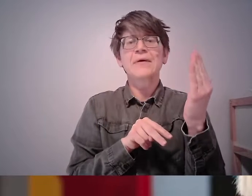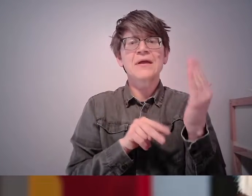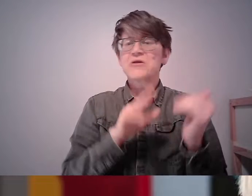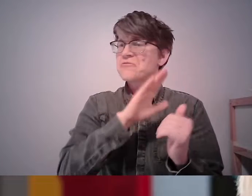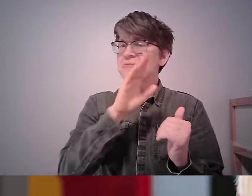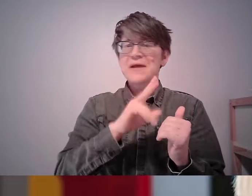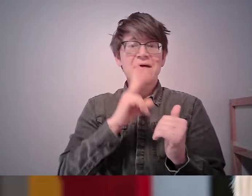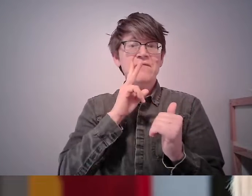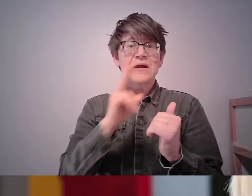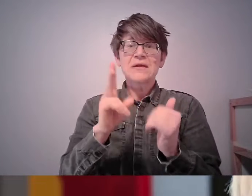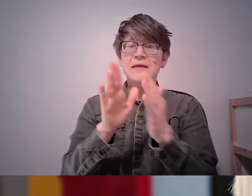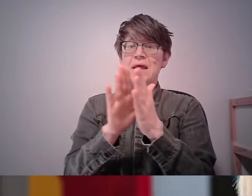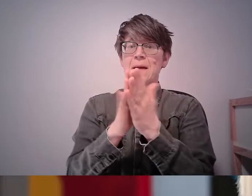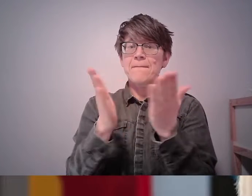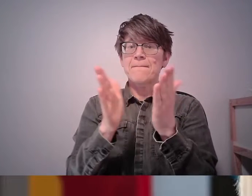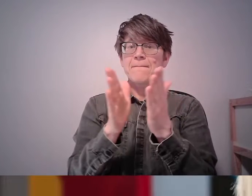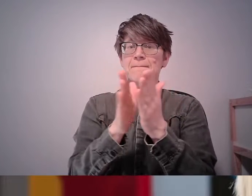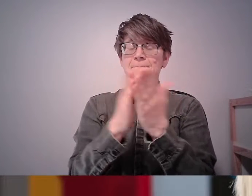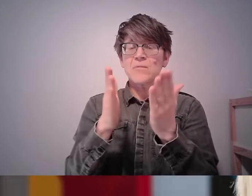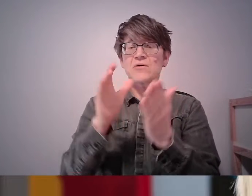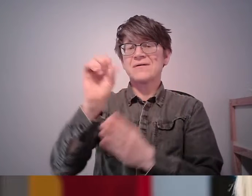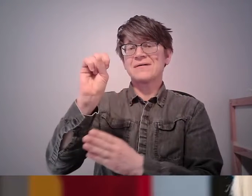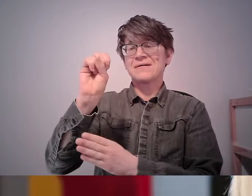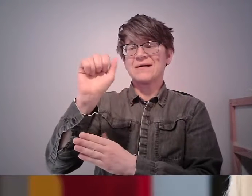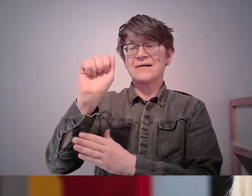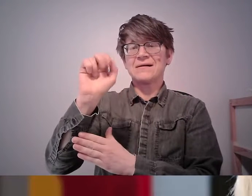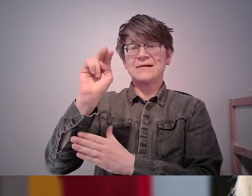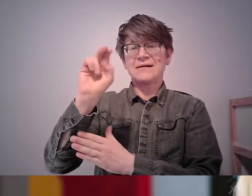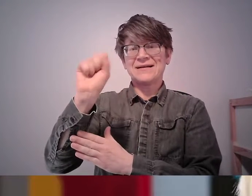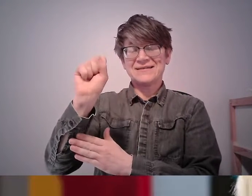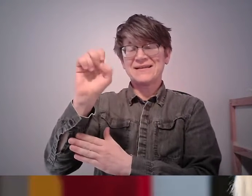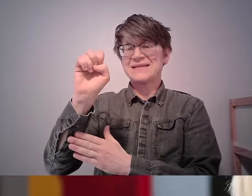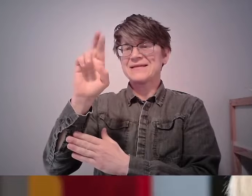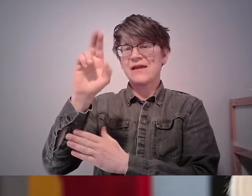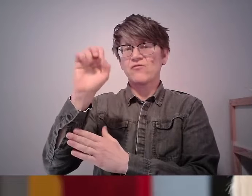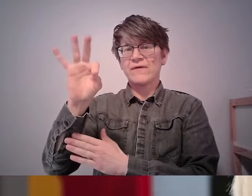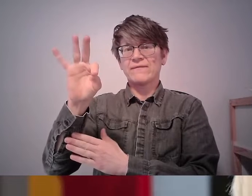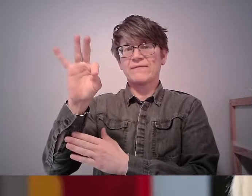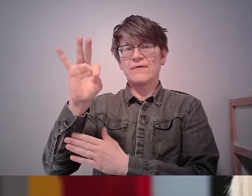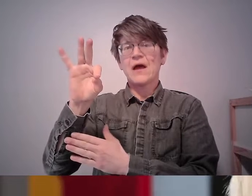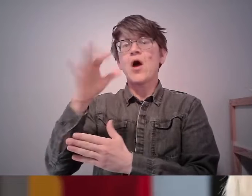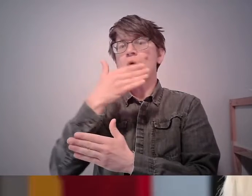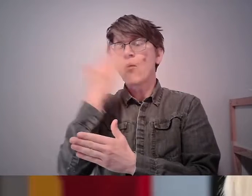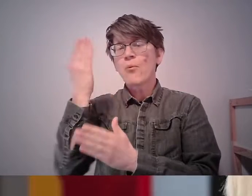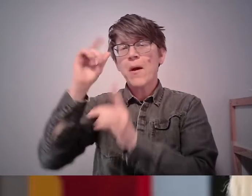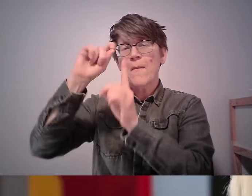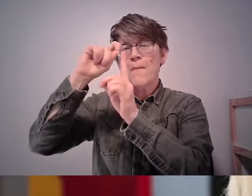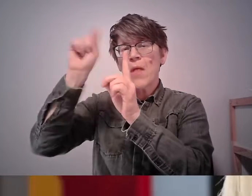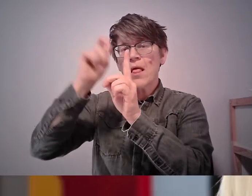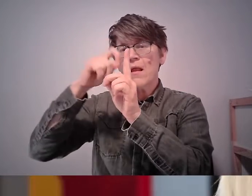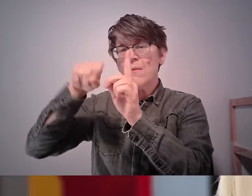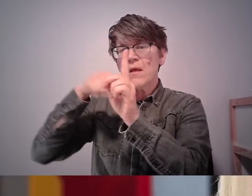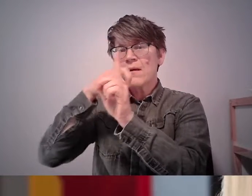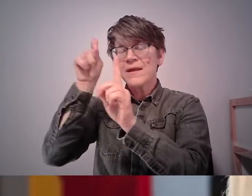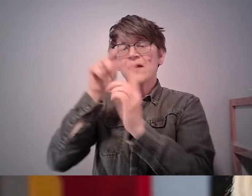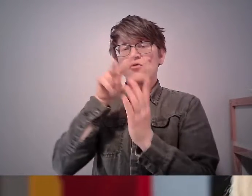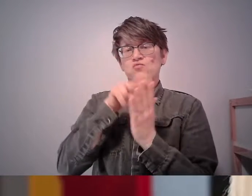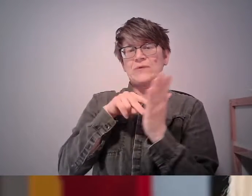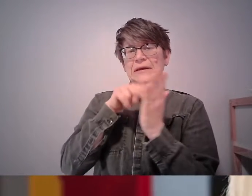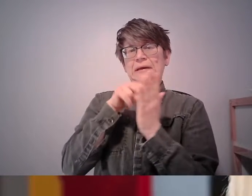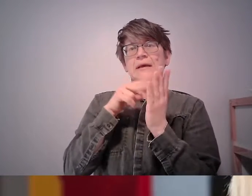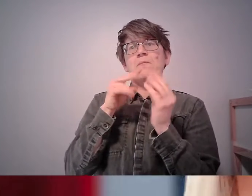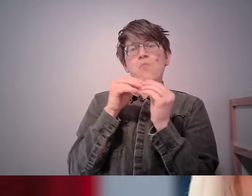book typeset in a sans serif typeface. Lengthy reading is more comfortable when serifs help with